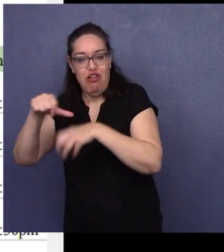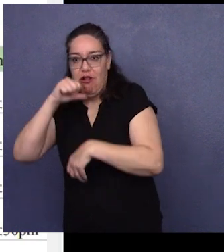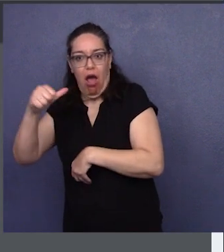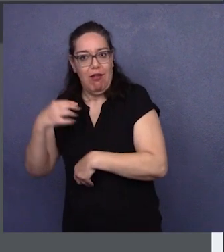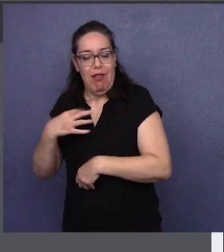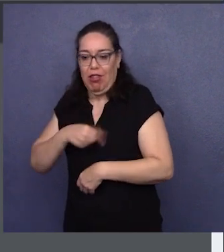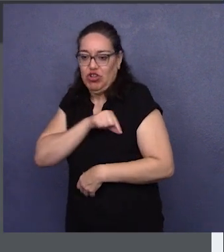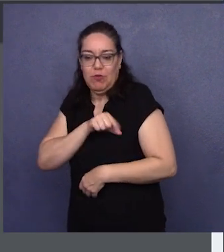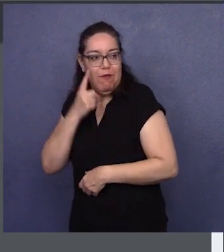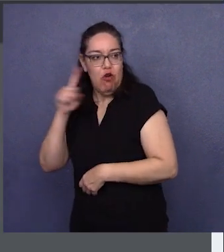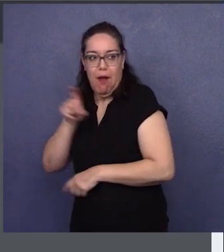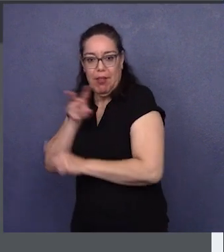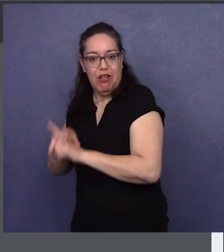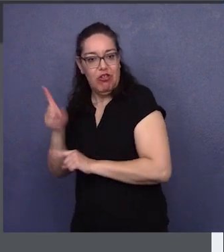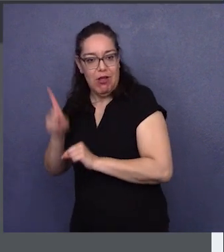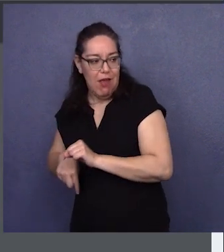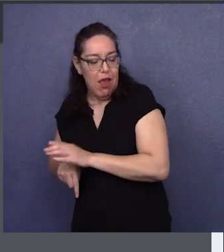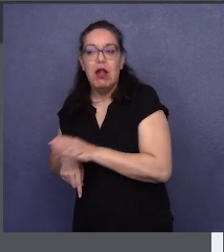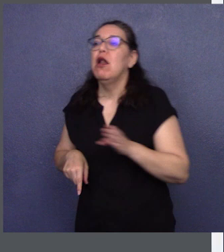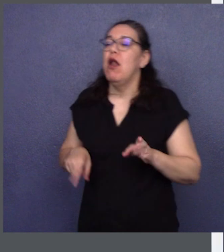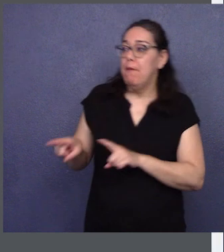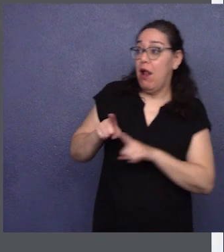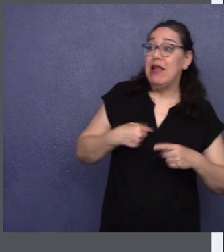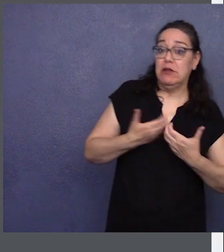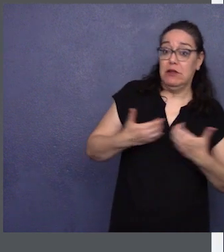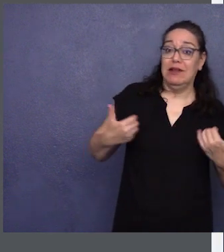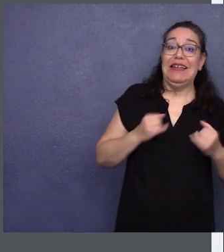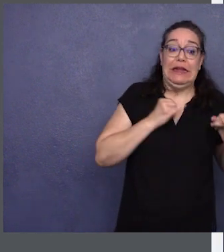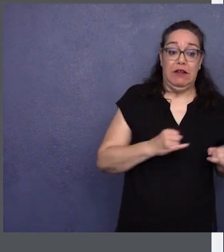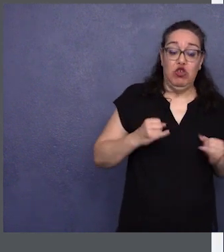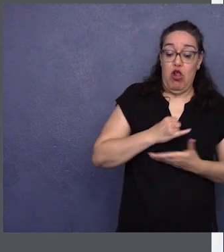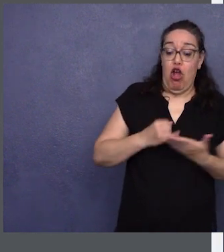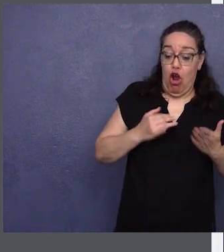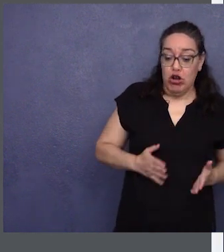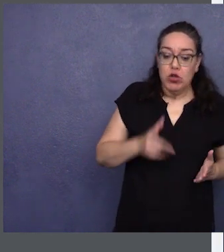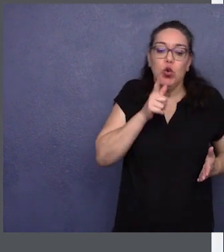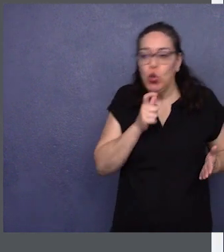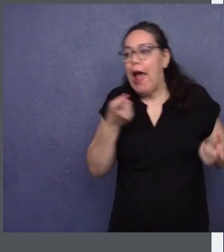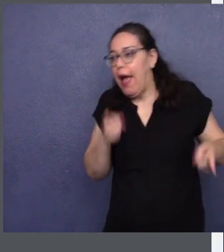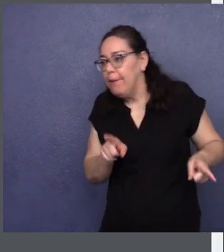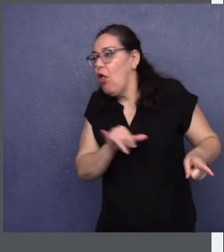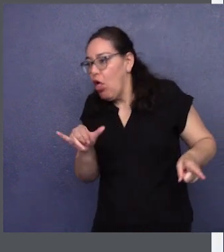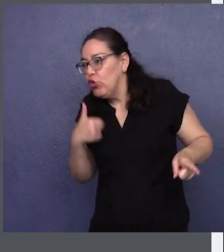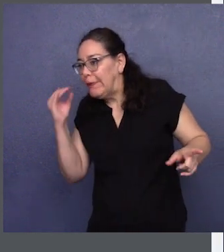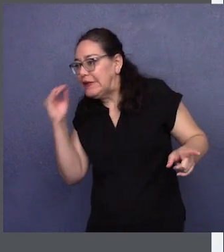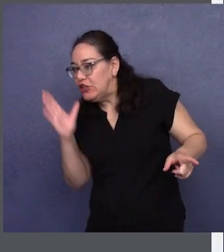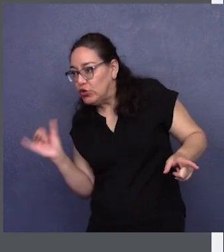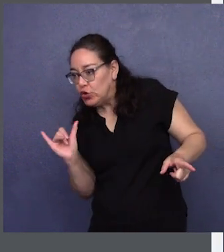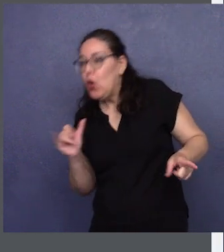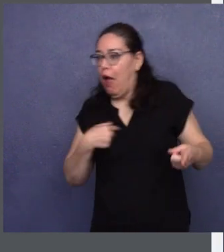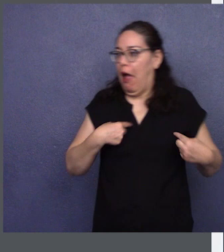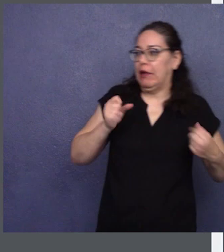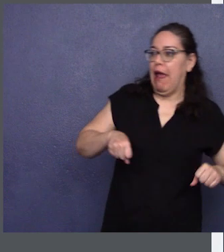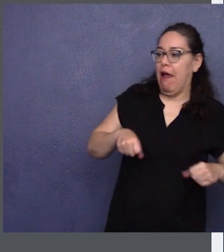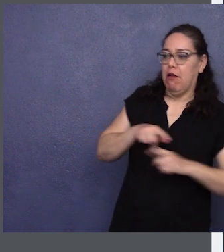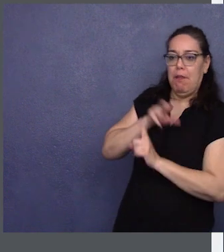wonderful. So as an individual artist who is also a teacher, I could apply in that way. Okay, wonderful. Yep, because